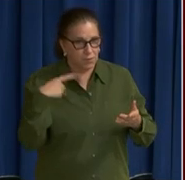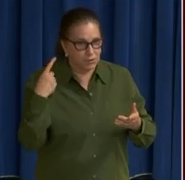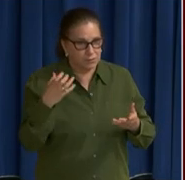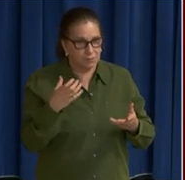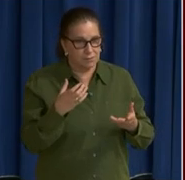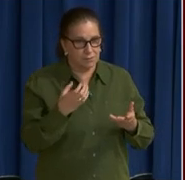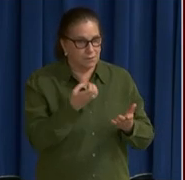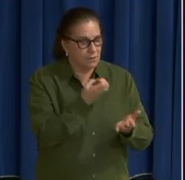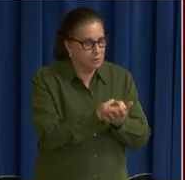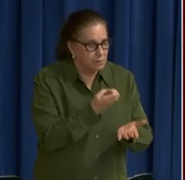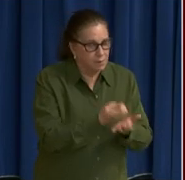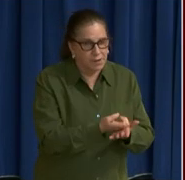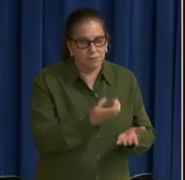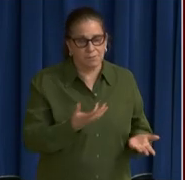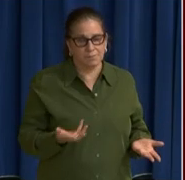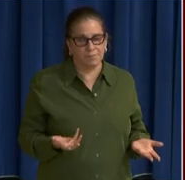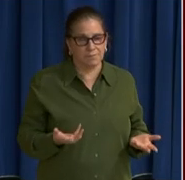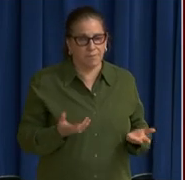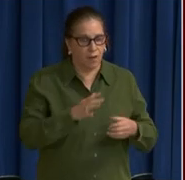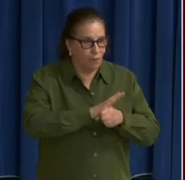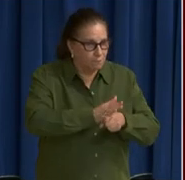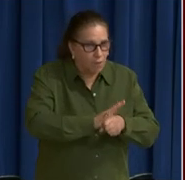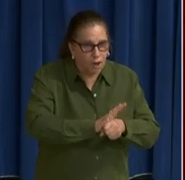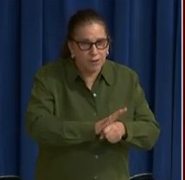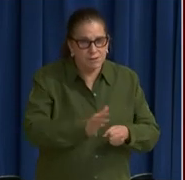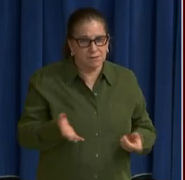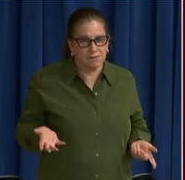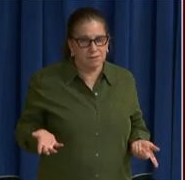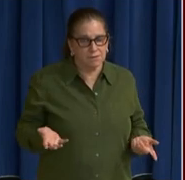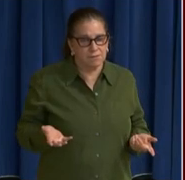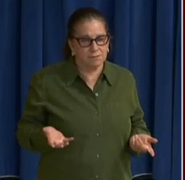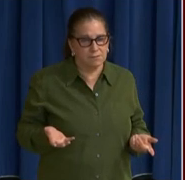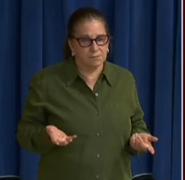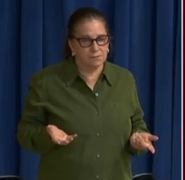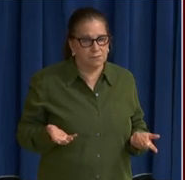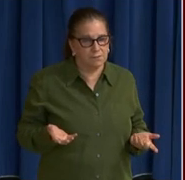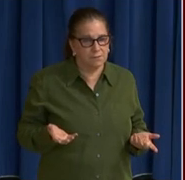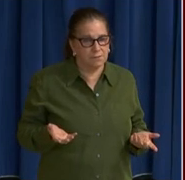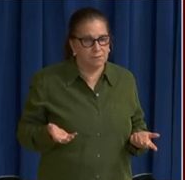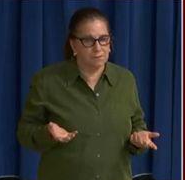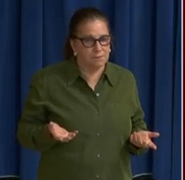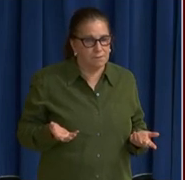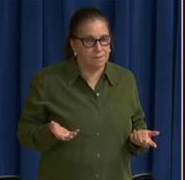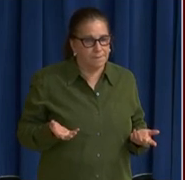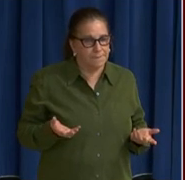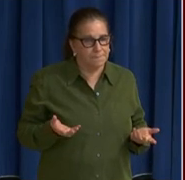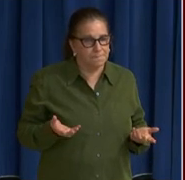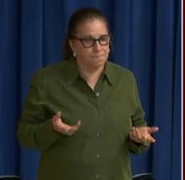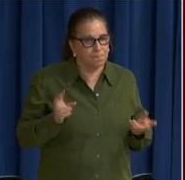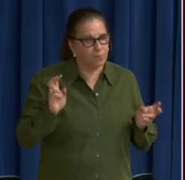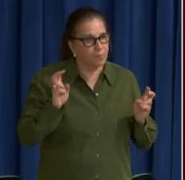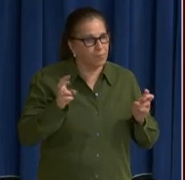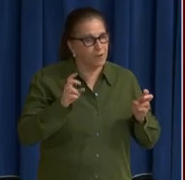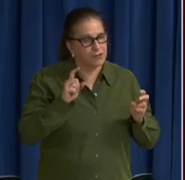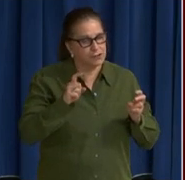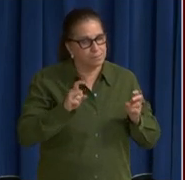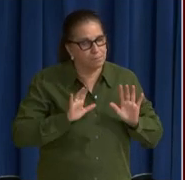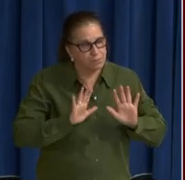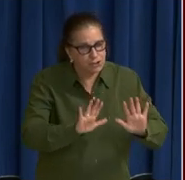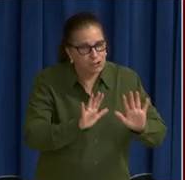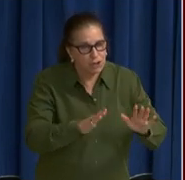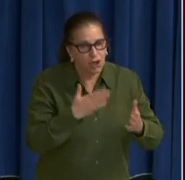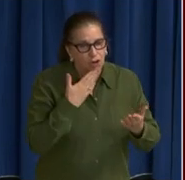economy, and the failure to really move meaningful legislation for the people, whether it's unemployment